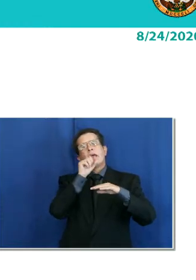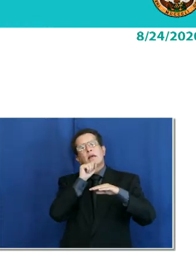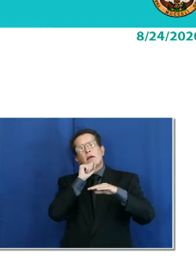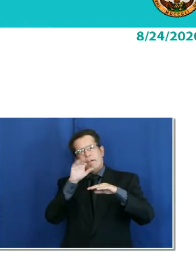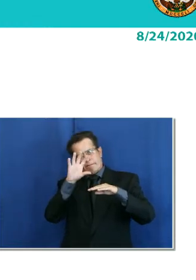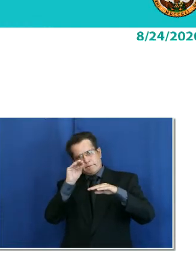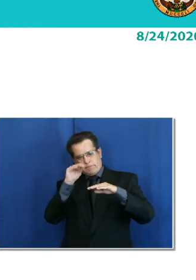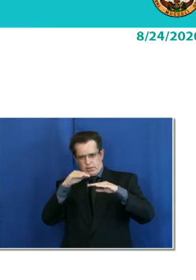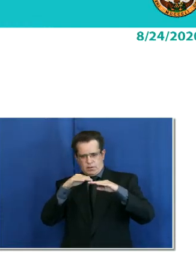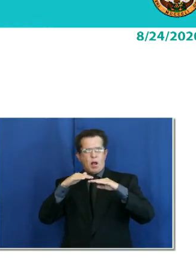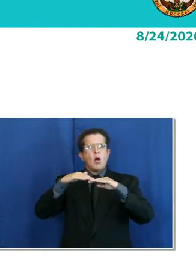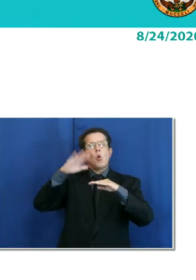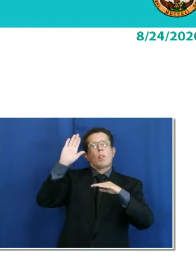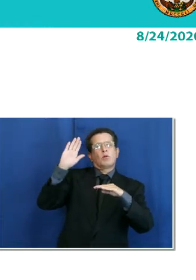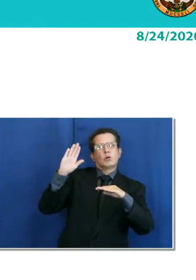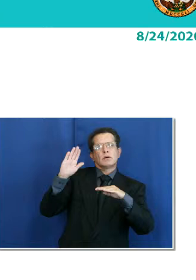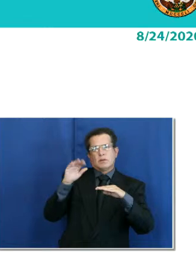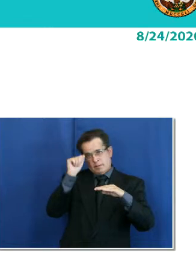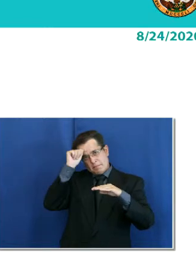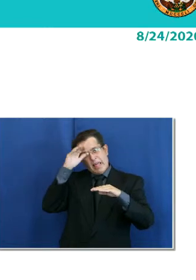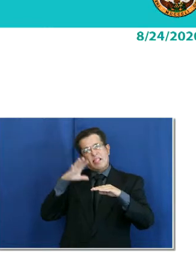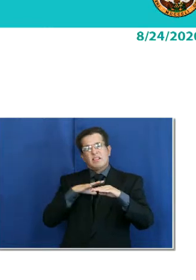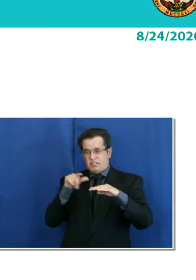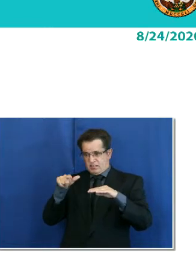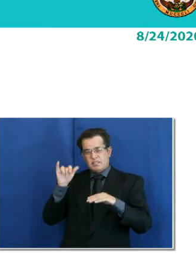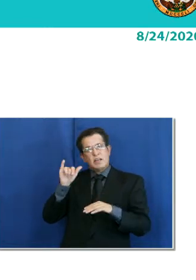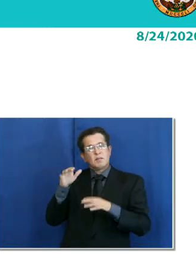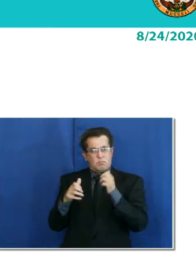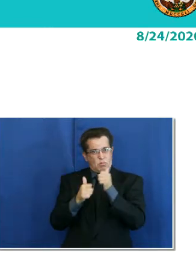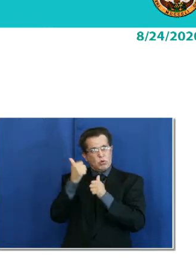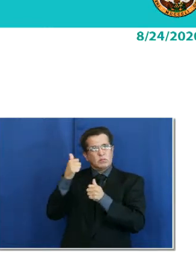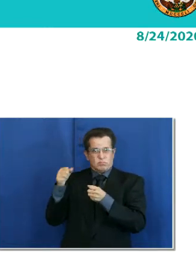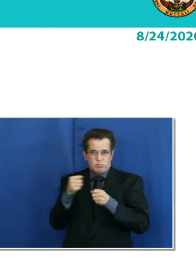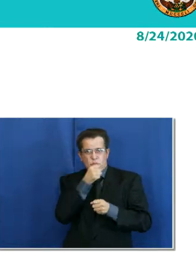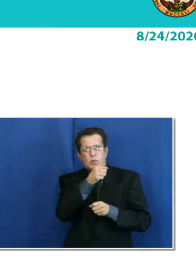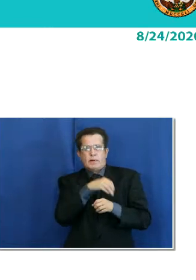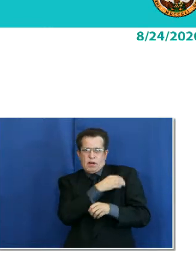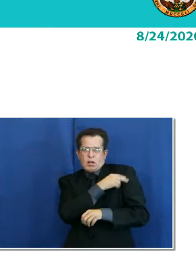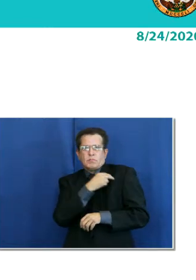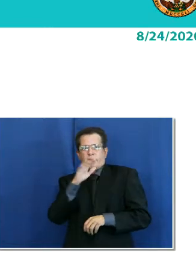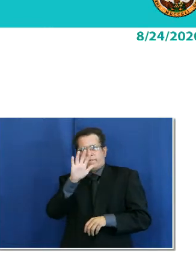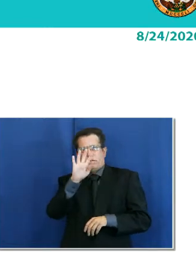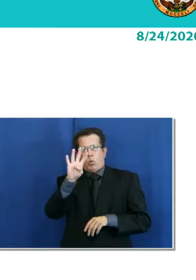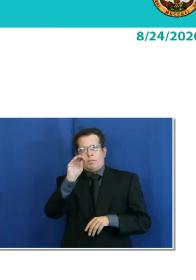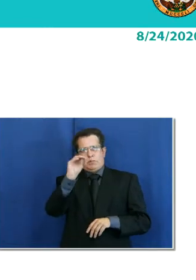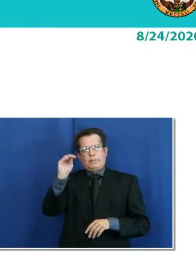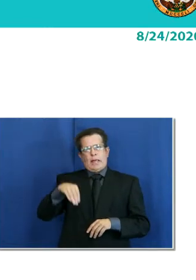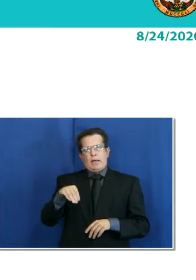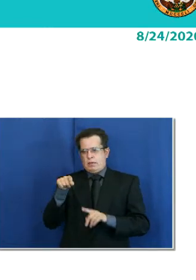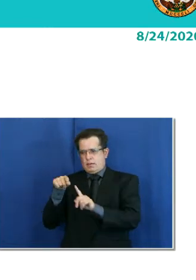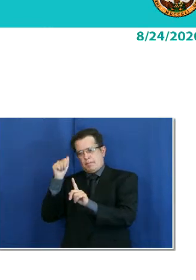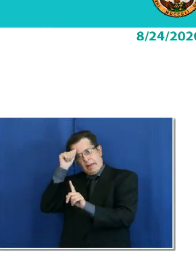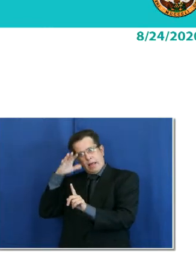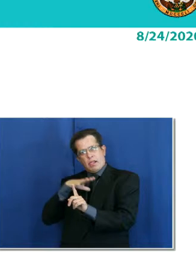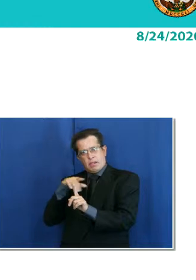older age group. Males represent the majority of hospitalizations at 54%, which is also